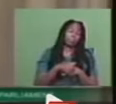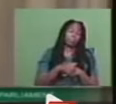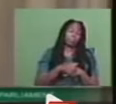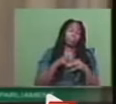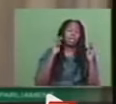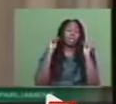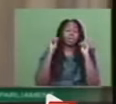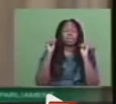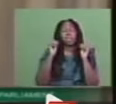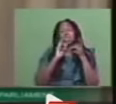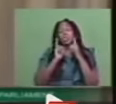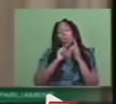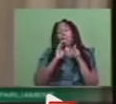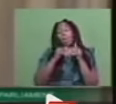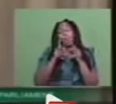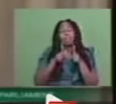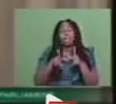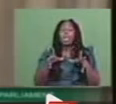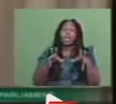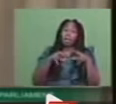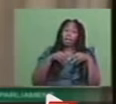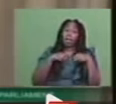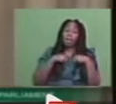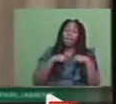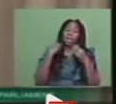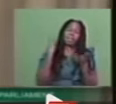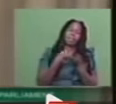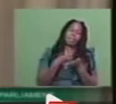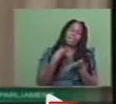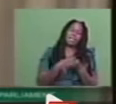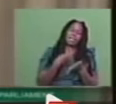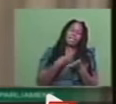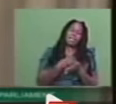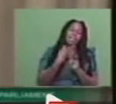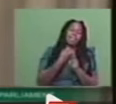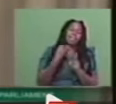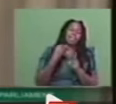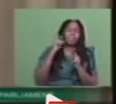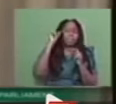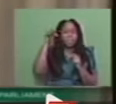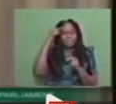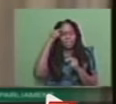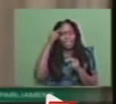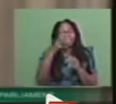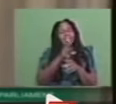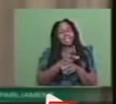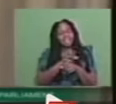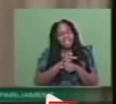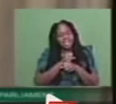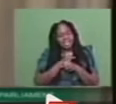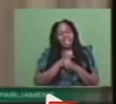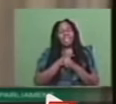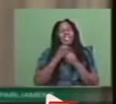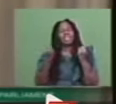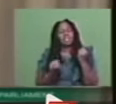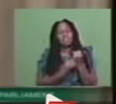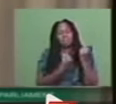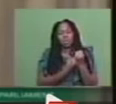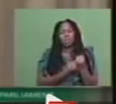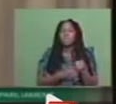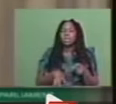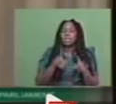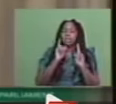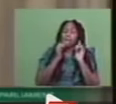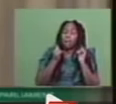receiving funds from the government to assist in providing support will be accountable to God. I would like to